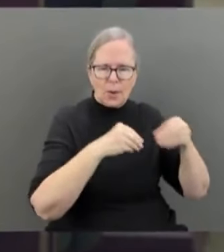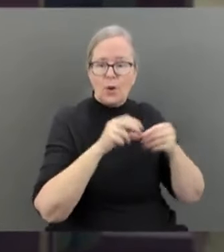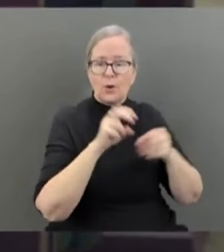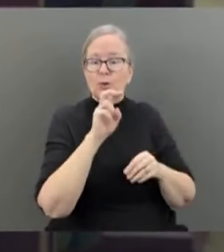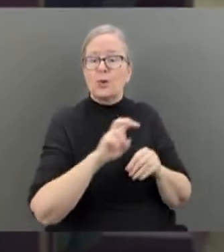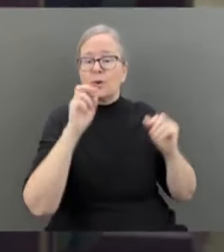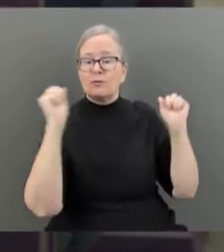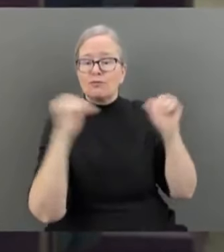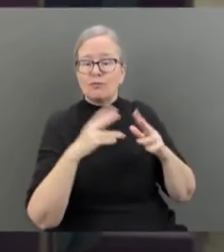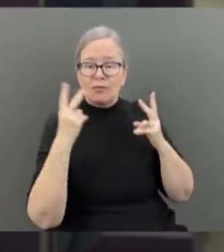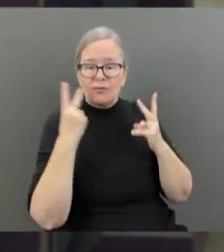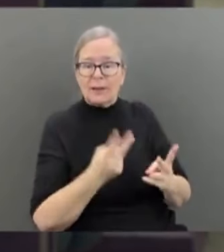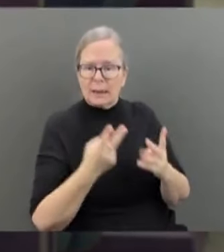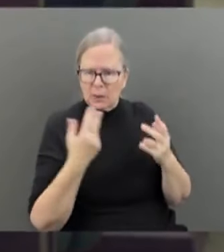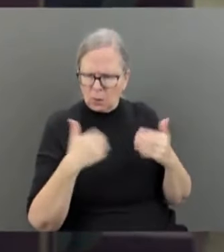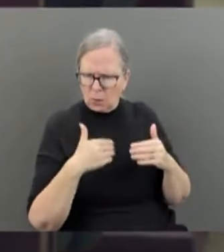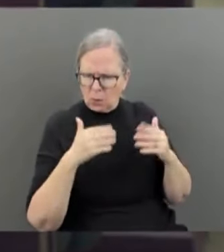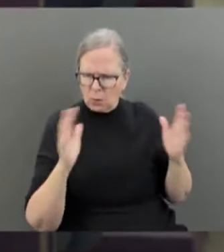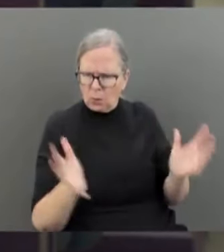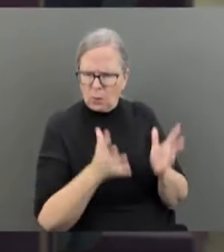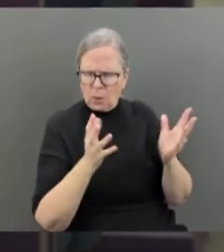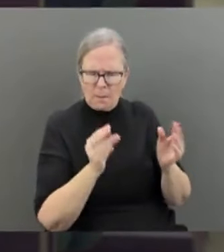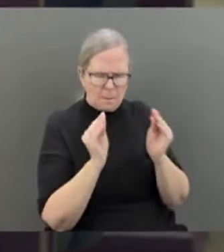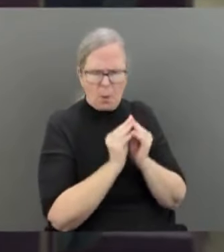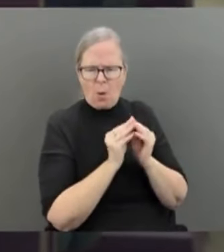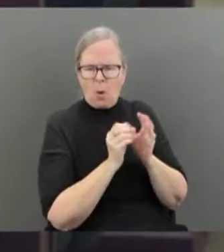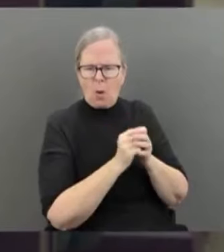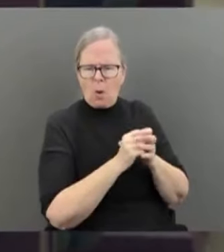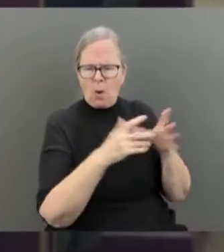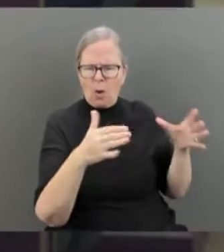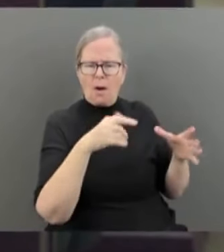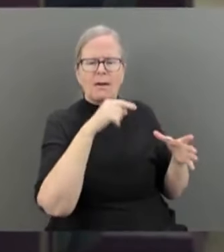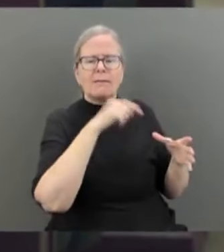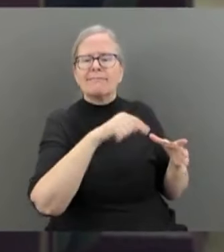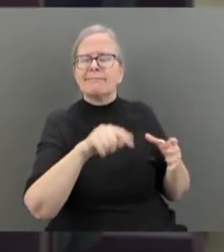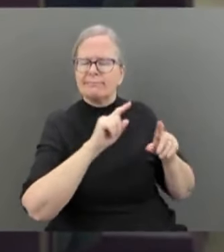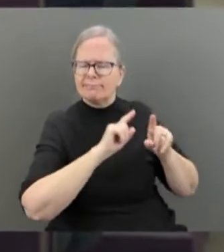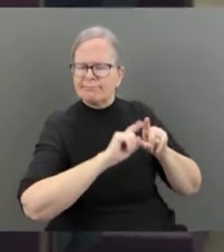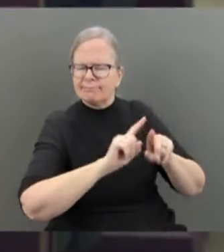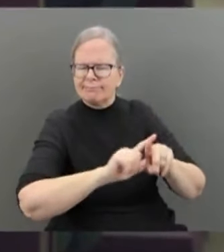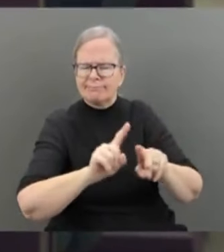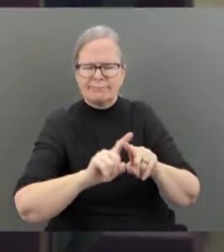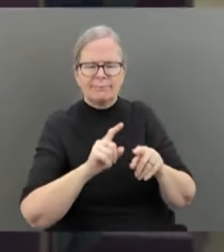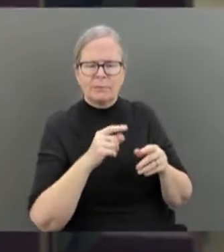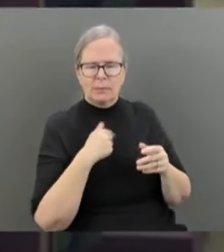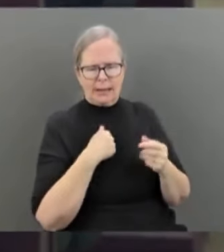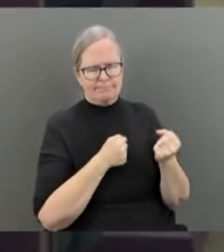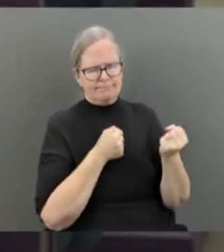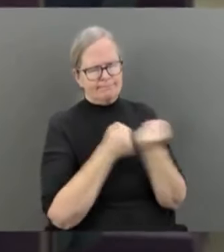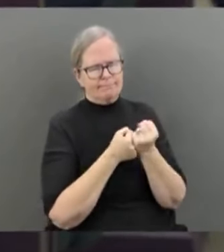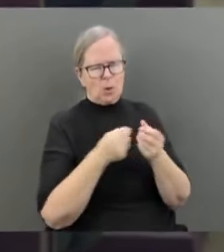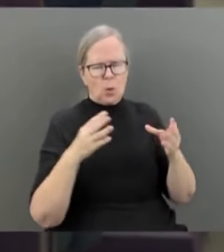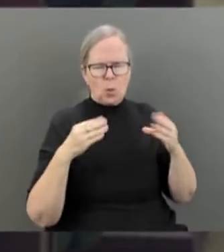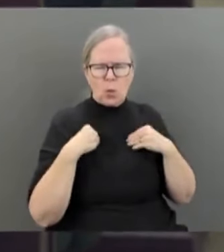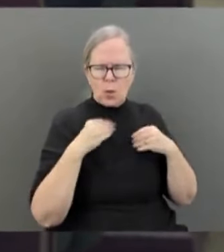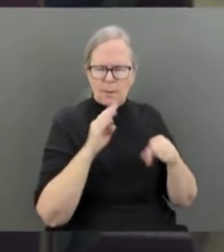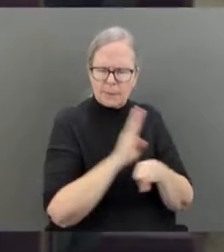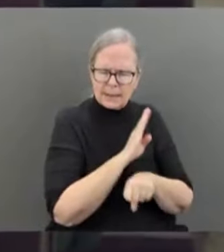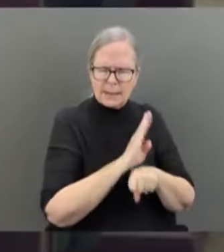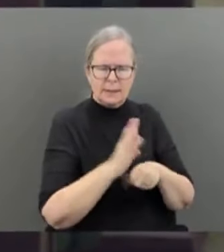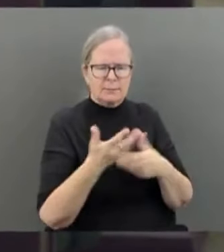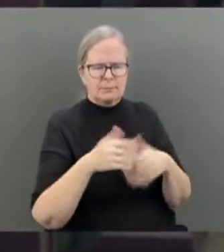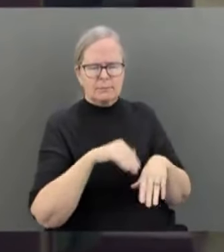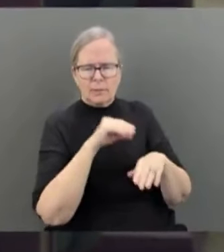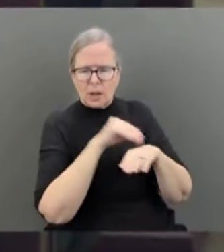to help businesses grow and succeed. Awesome. This includes advice, coaching, financing, training, and opening up funding pathways. One